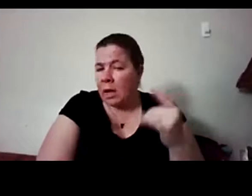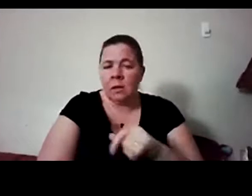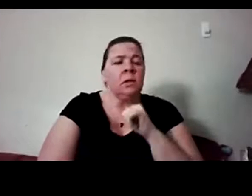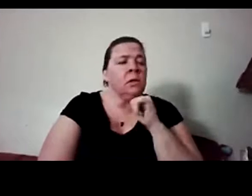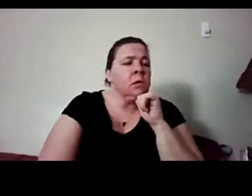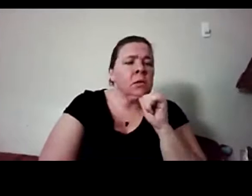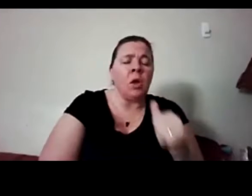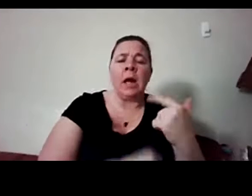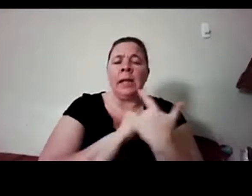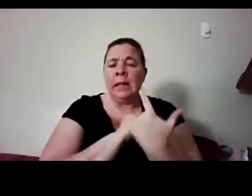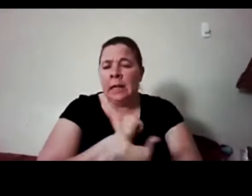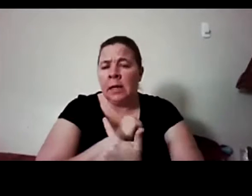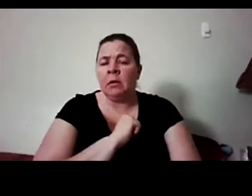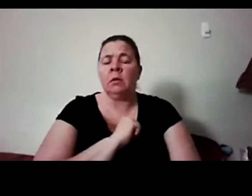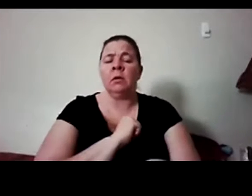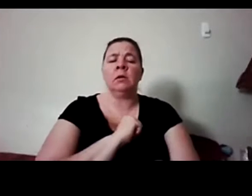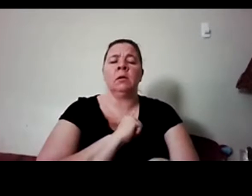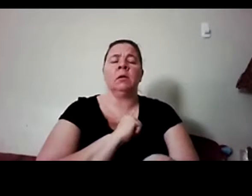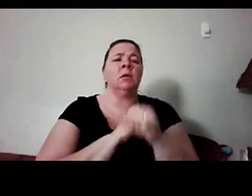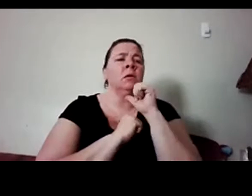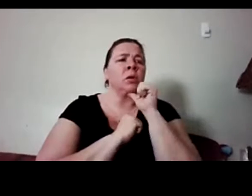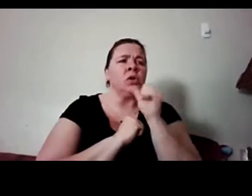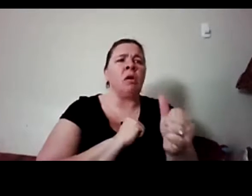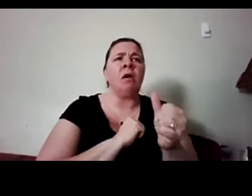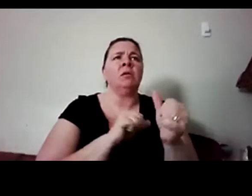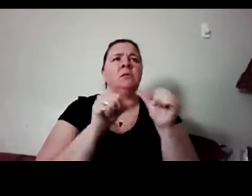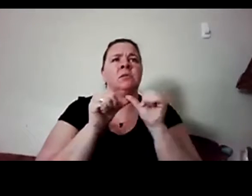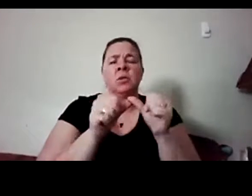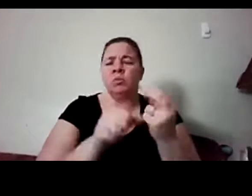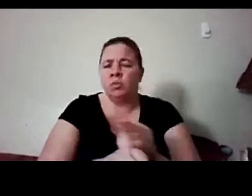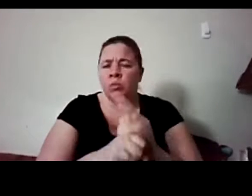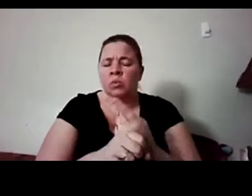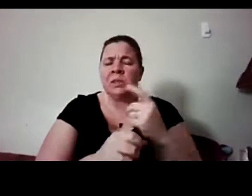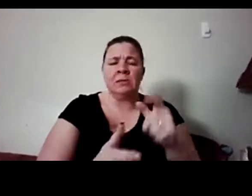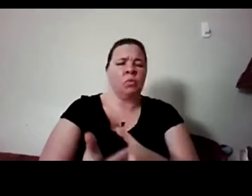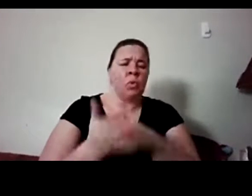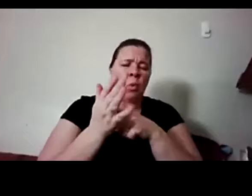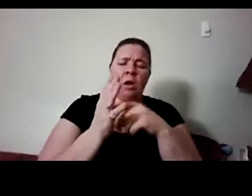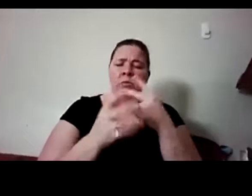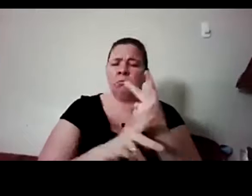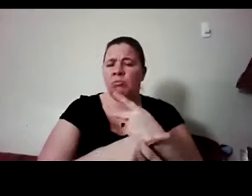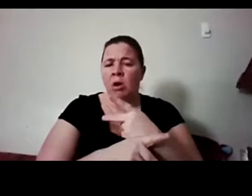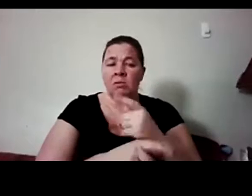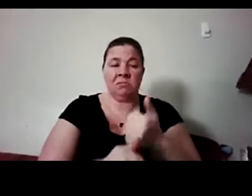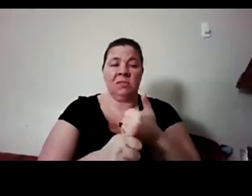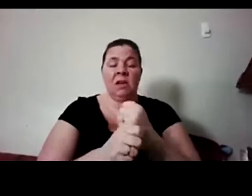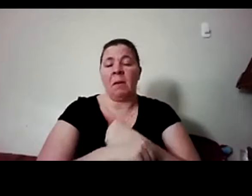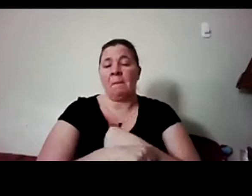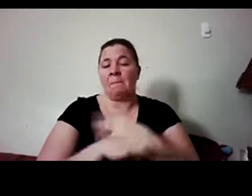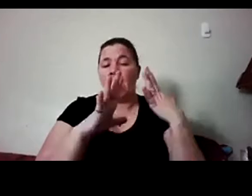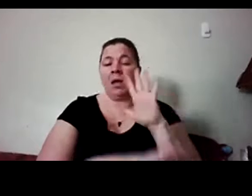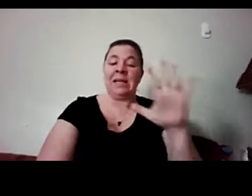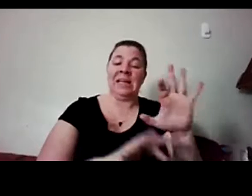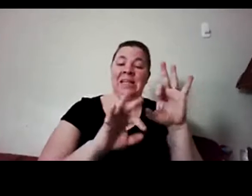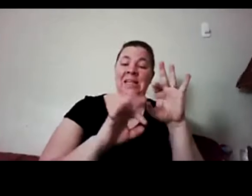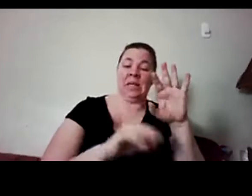product is just a time bomb. That's it. So Mr. Mufareh and his family, they're going to get sick and tired